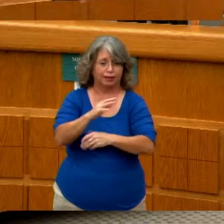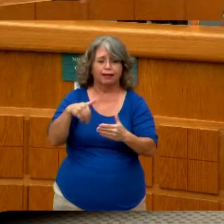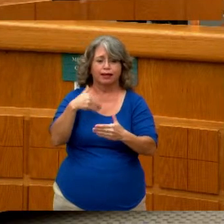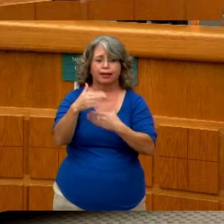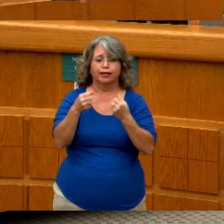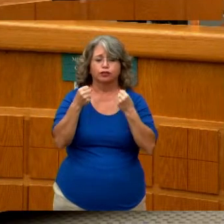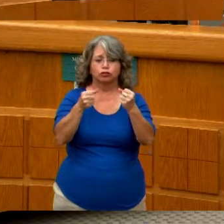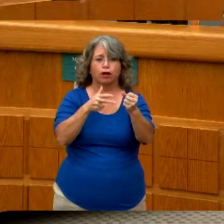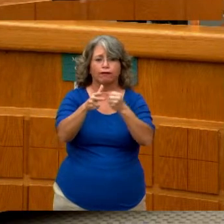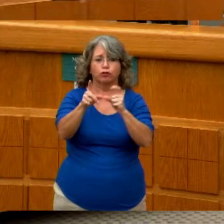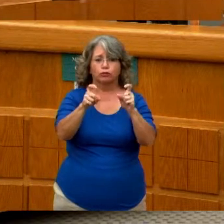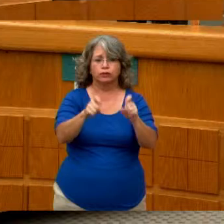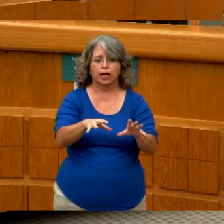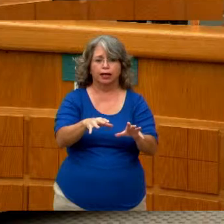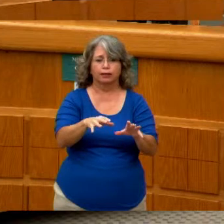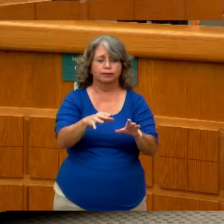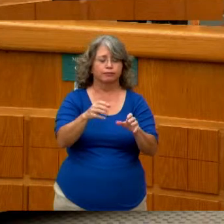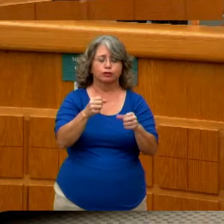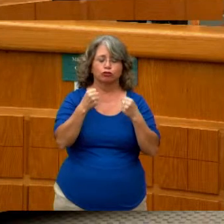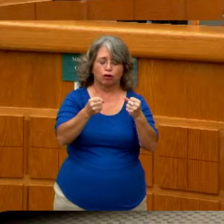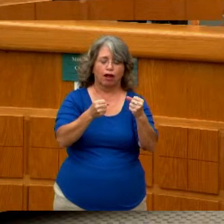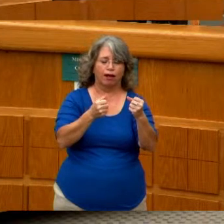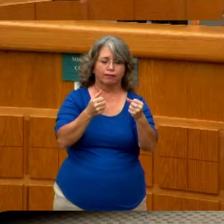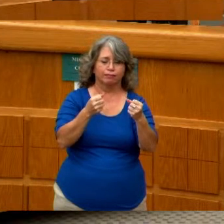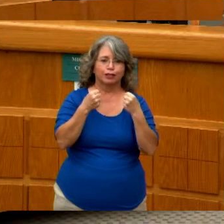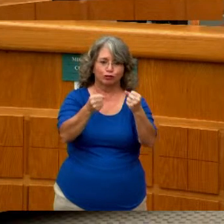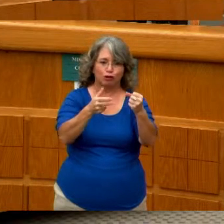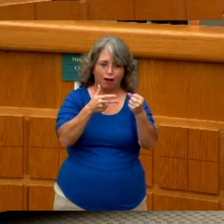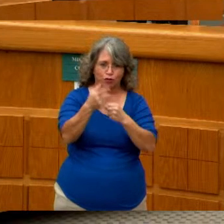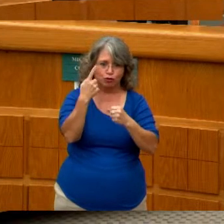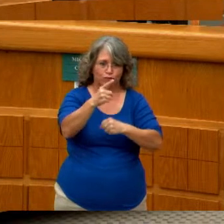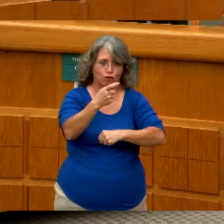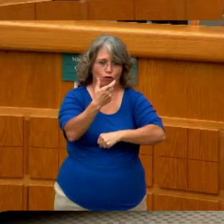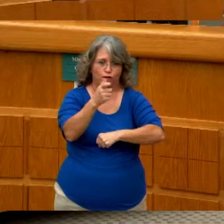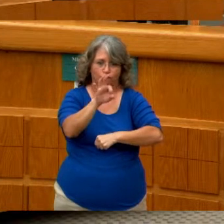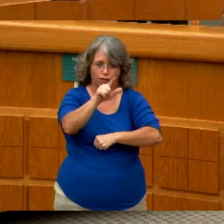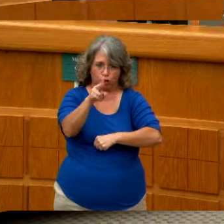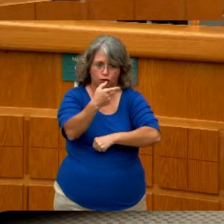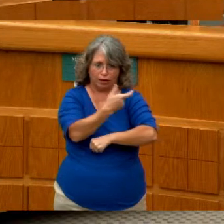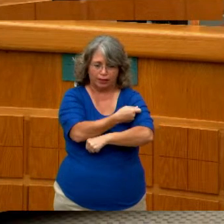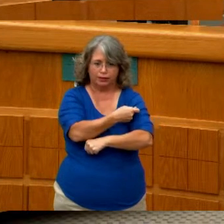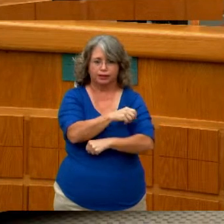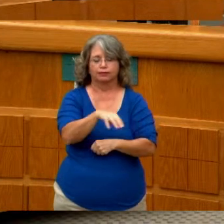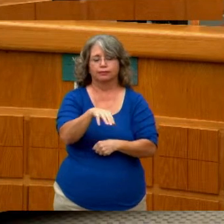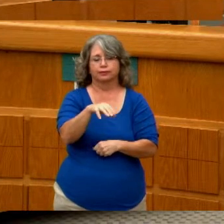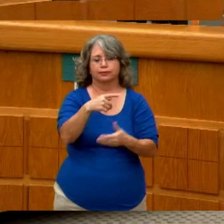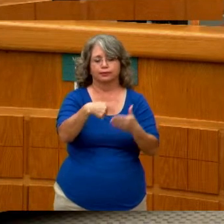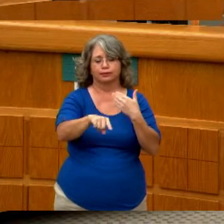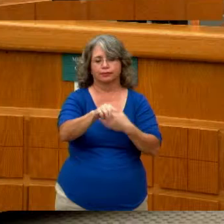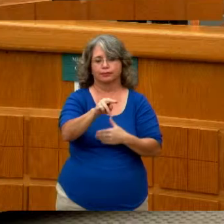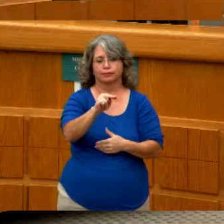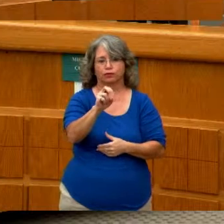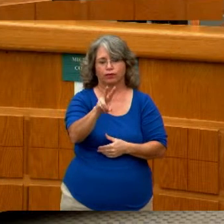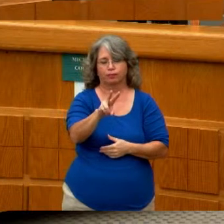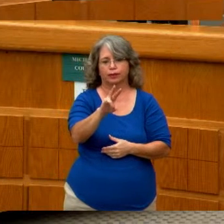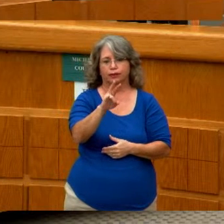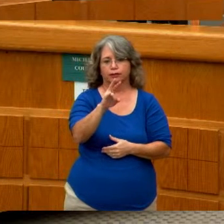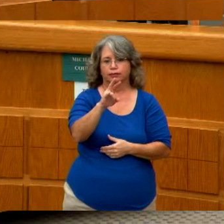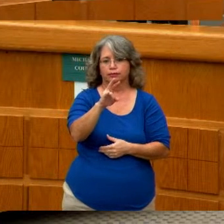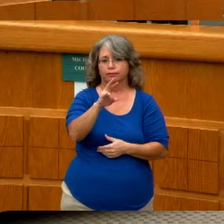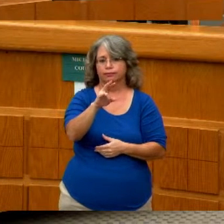flu vaccines. The next free flu vaccine drive-through is Thursday, November the 19th from 9 to